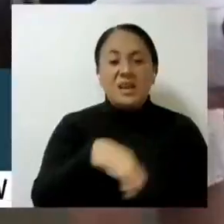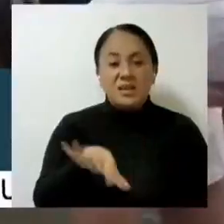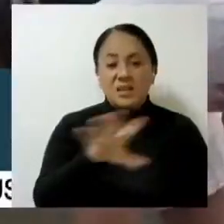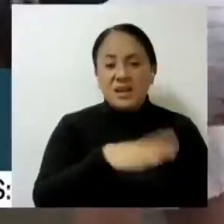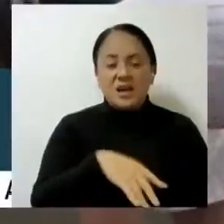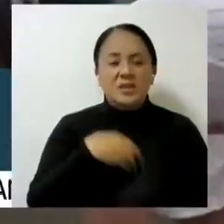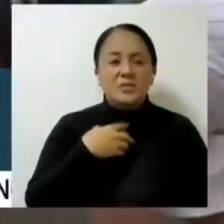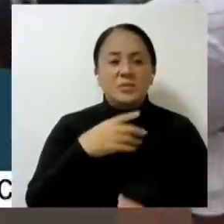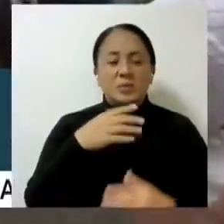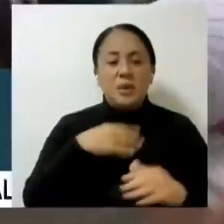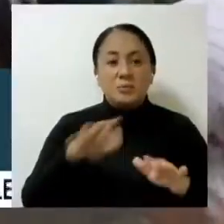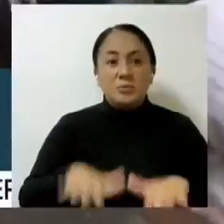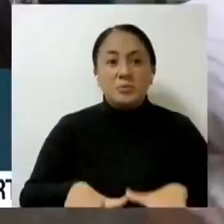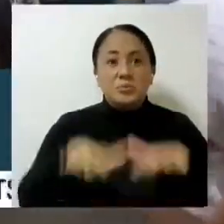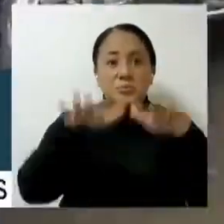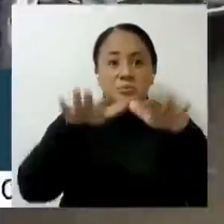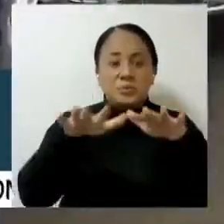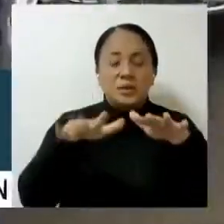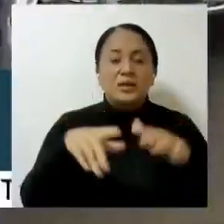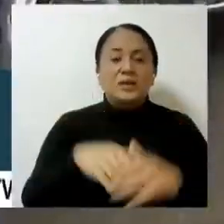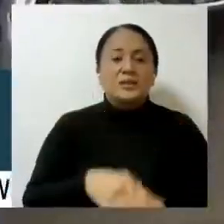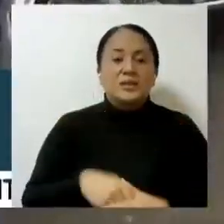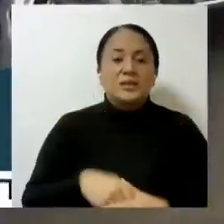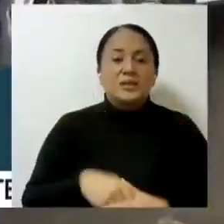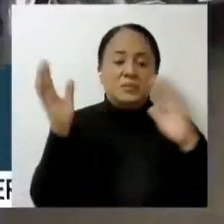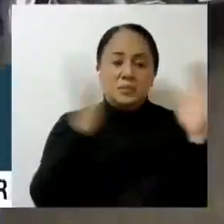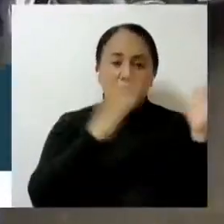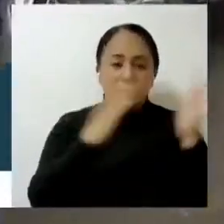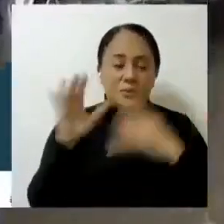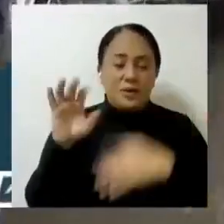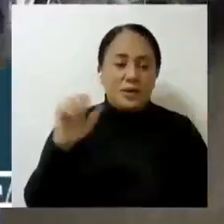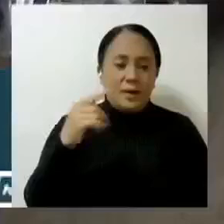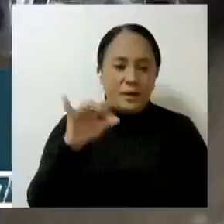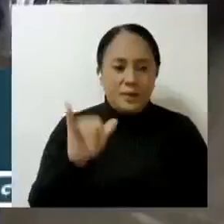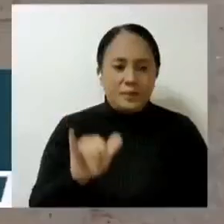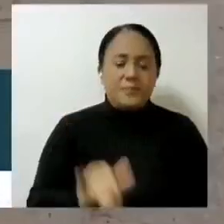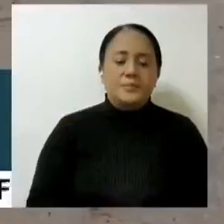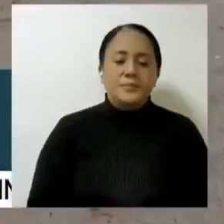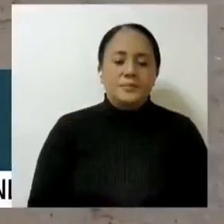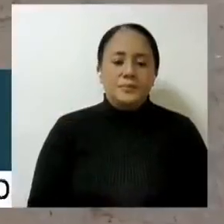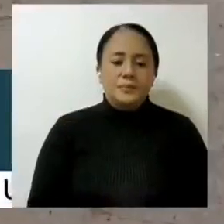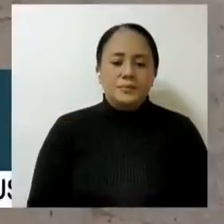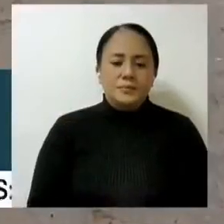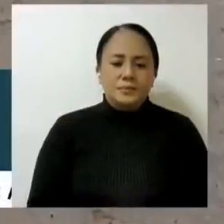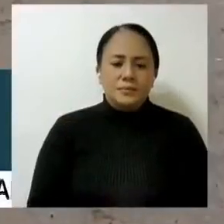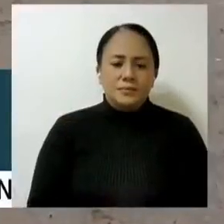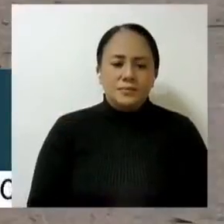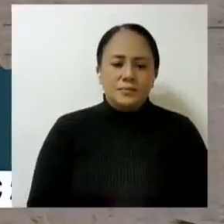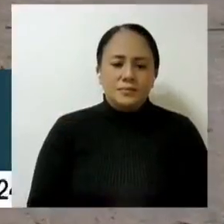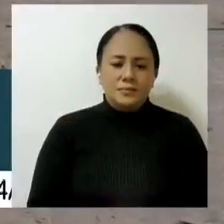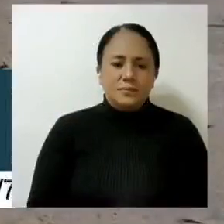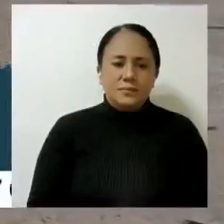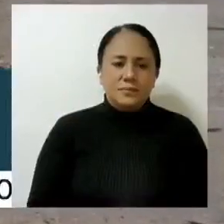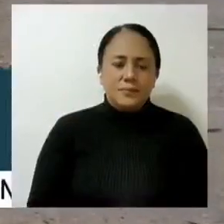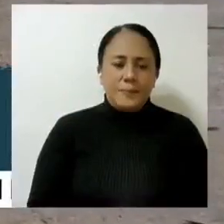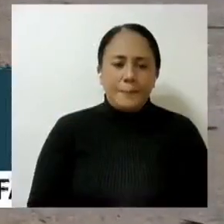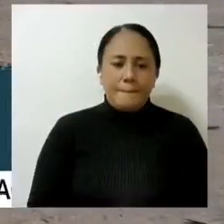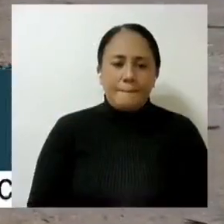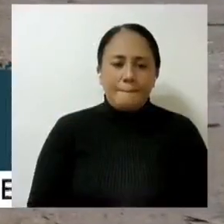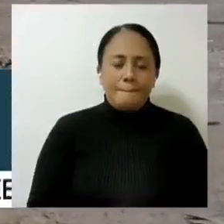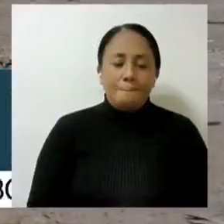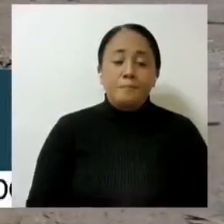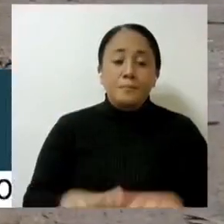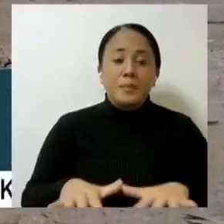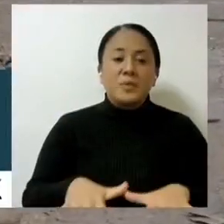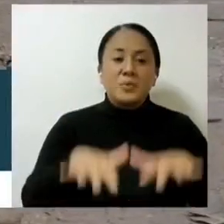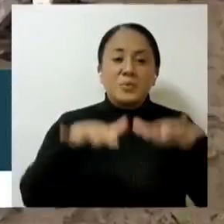onslaught of Super Typhoon Egay. The flood has subsided in most parts of Bangued,